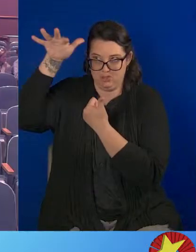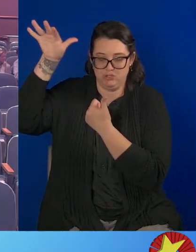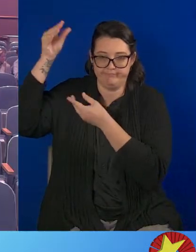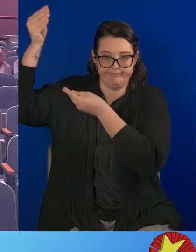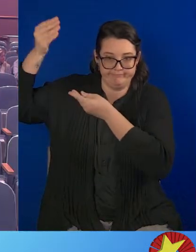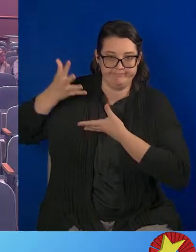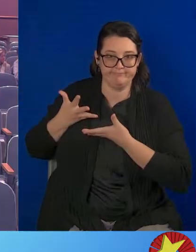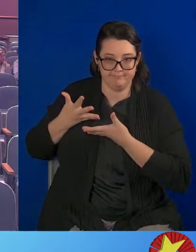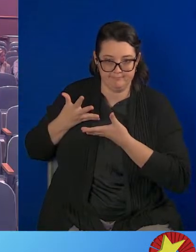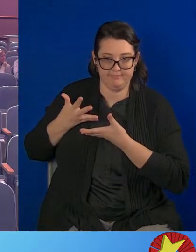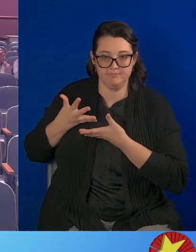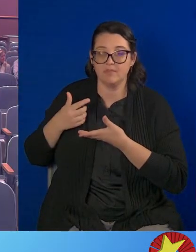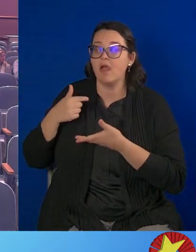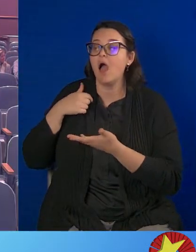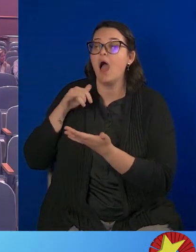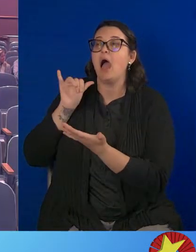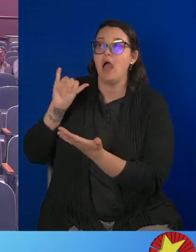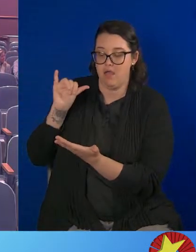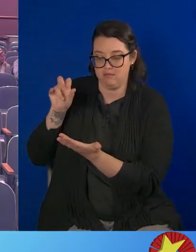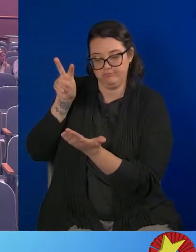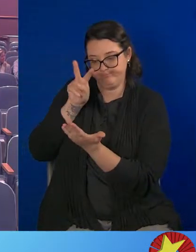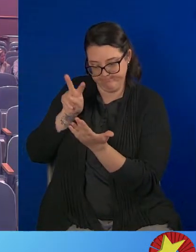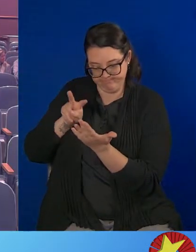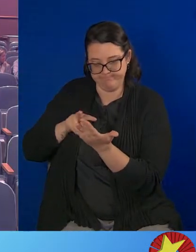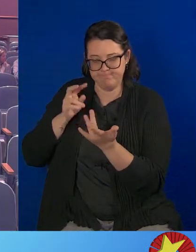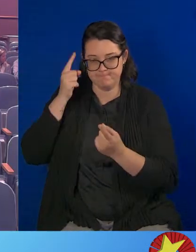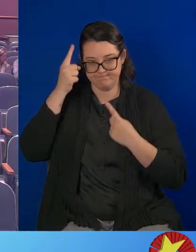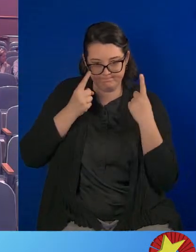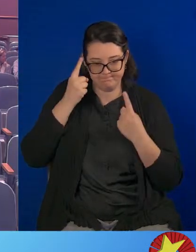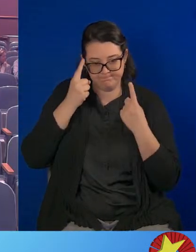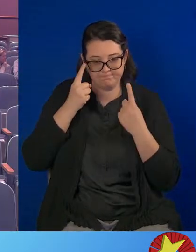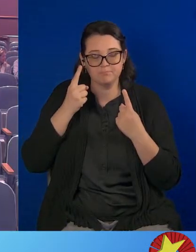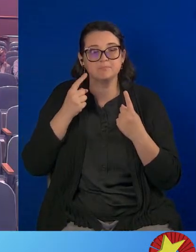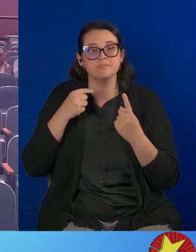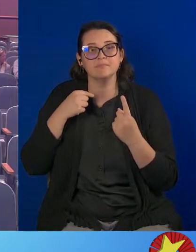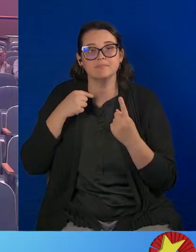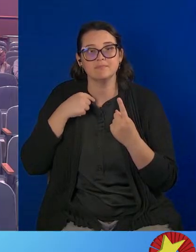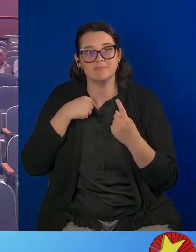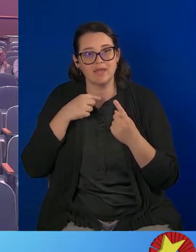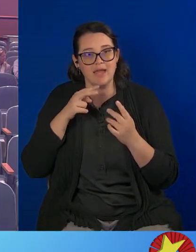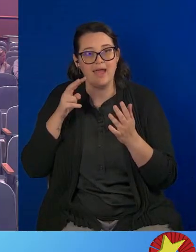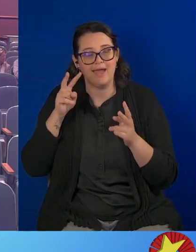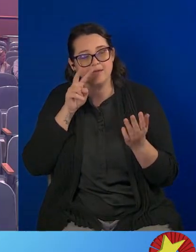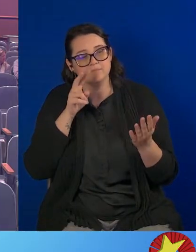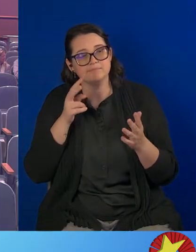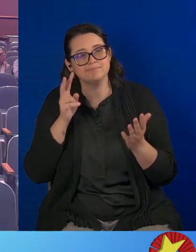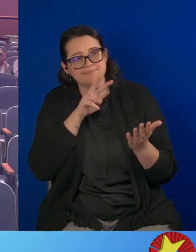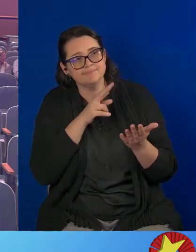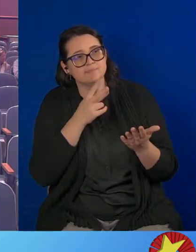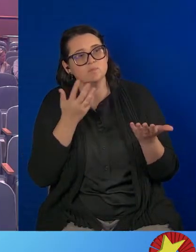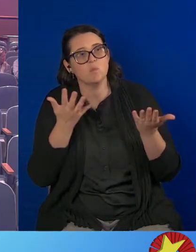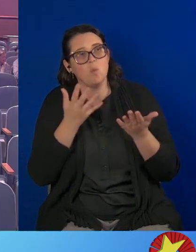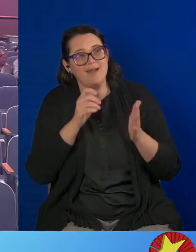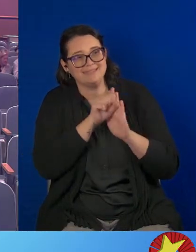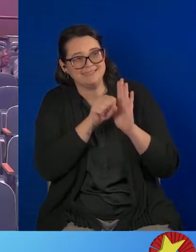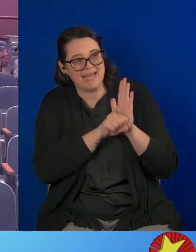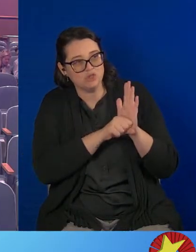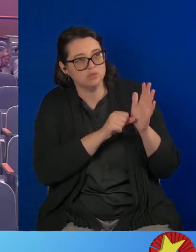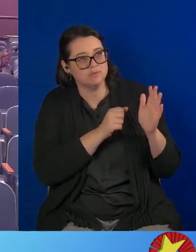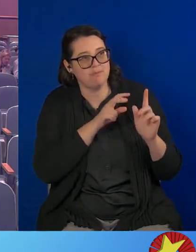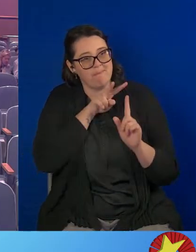I will take it under advisement. I look to see what statutes apply to us, what